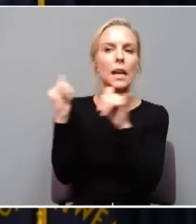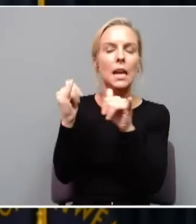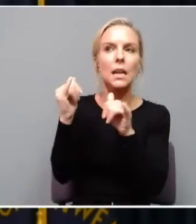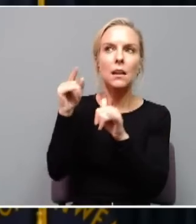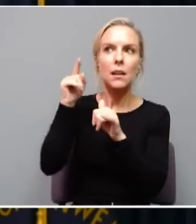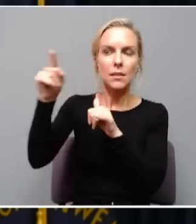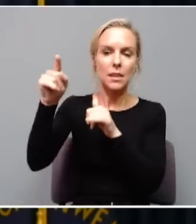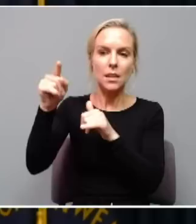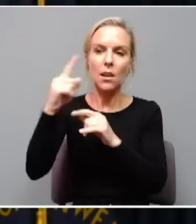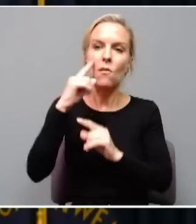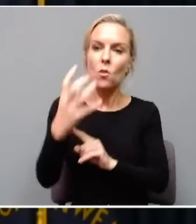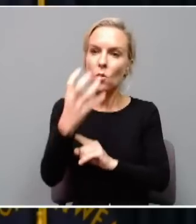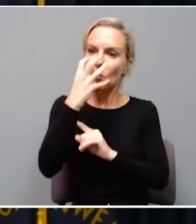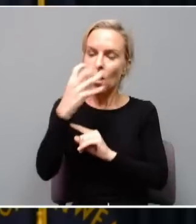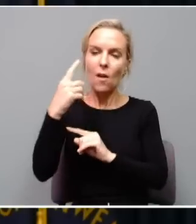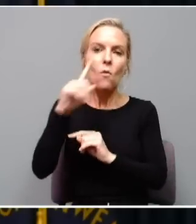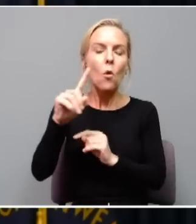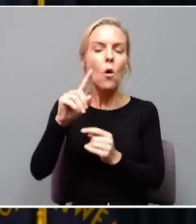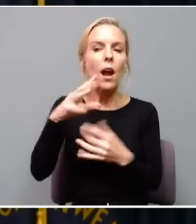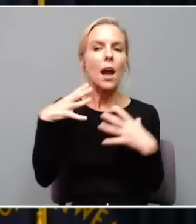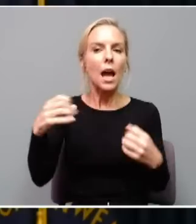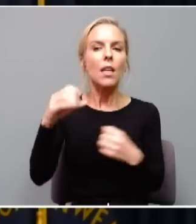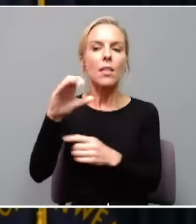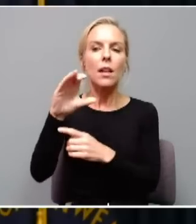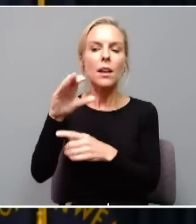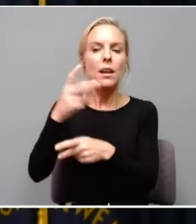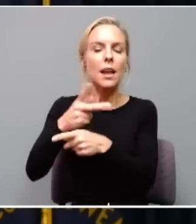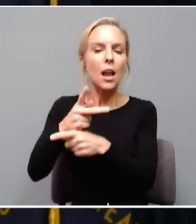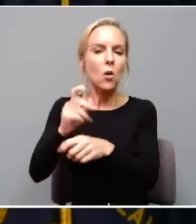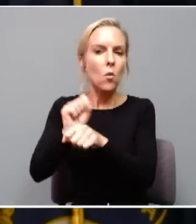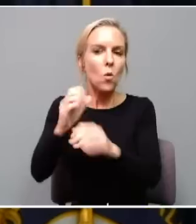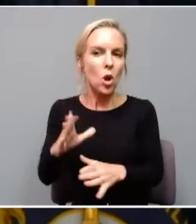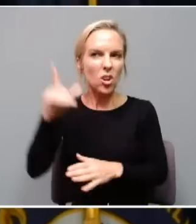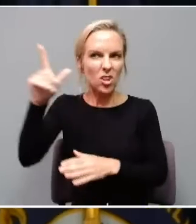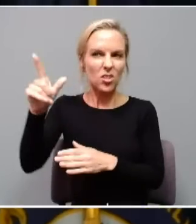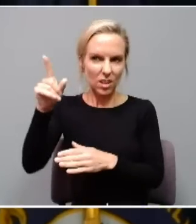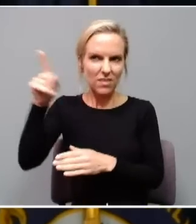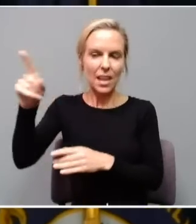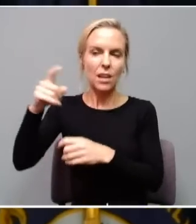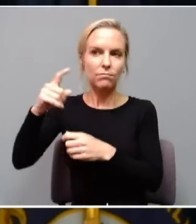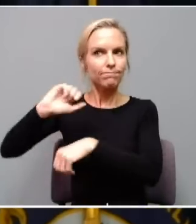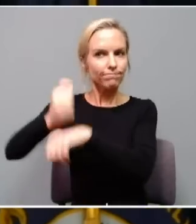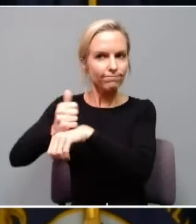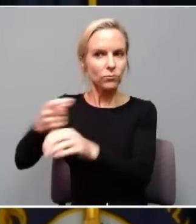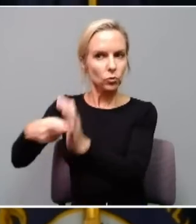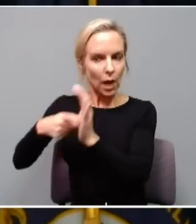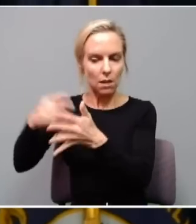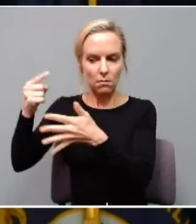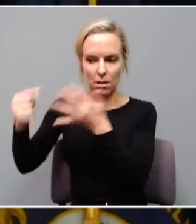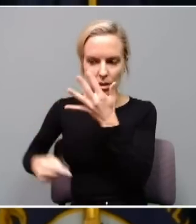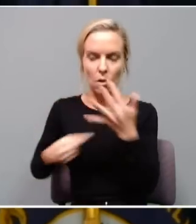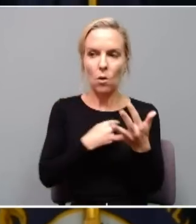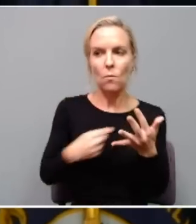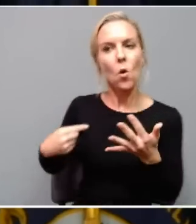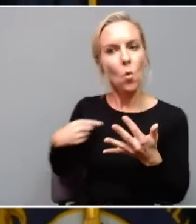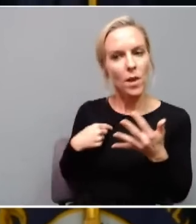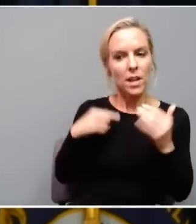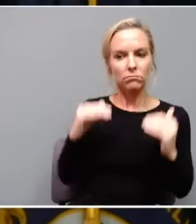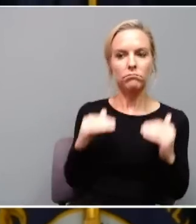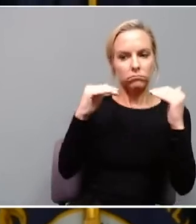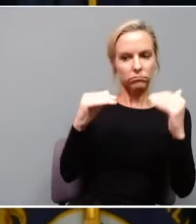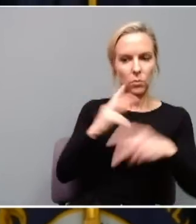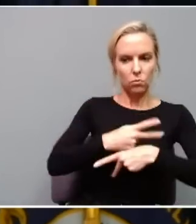for healthcare workers. And so this new product that we're going to show you is developed to that new standard, specifically designed to